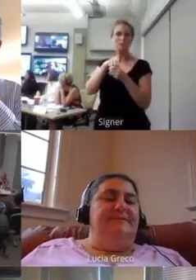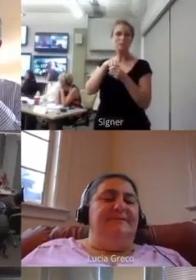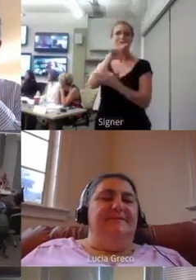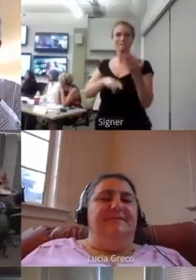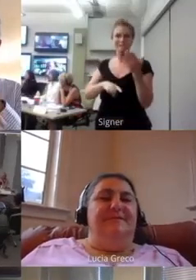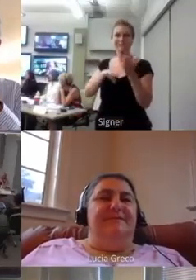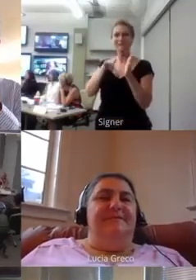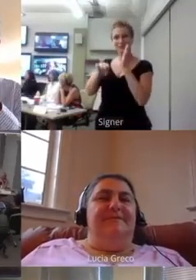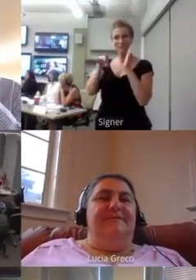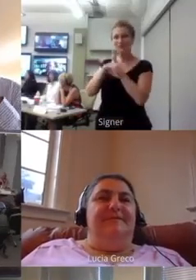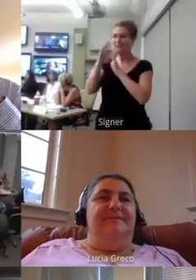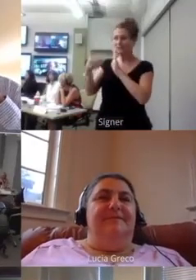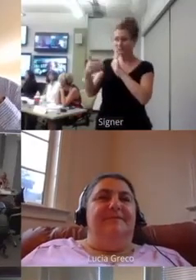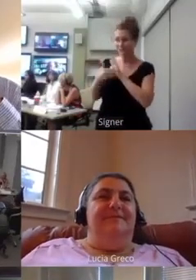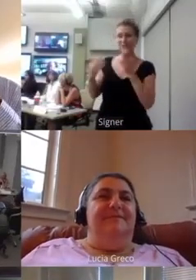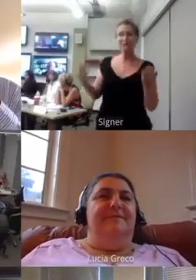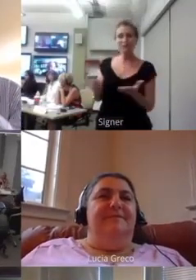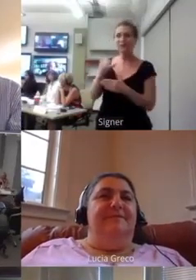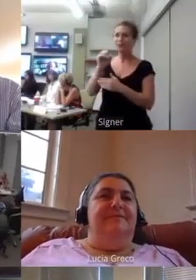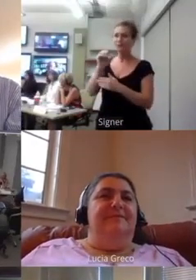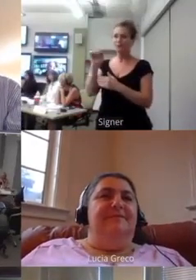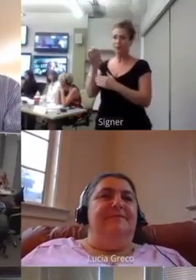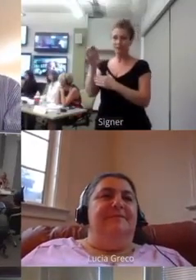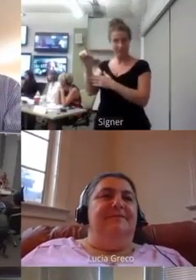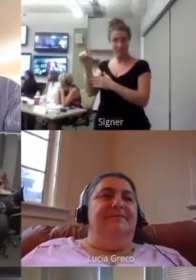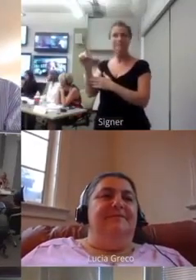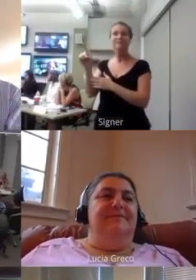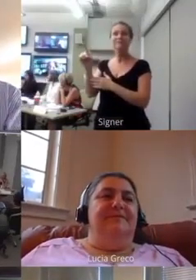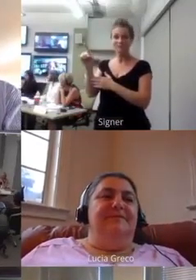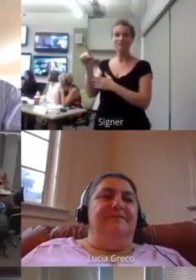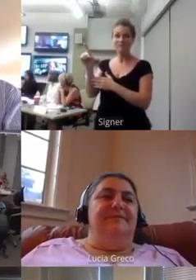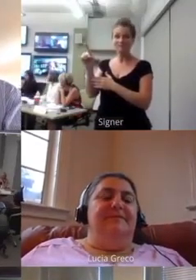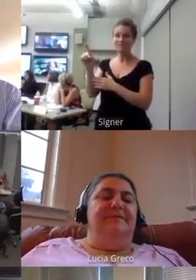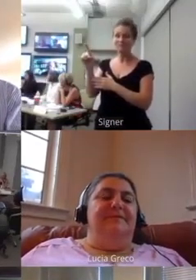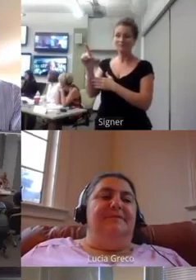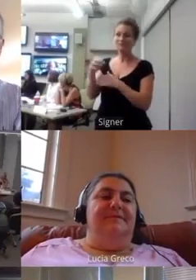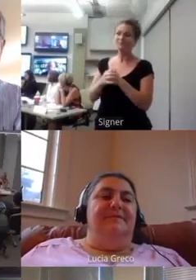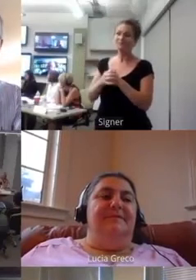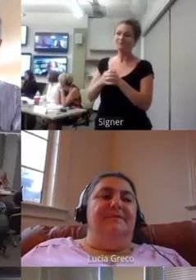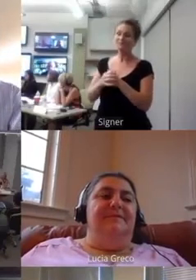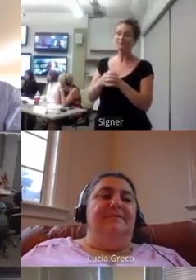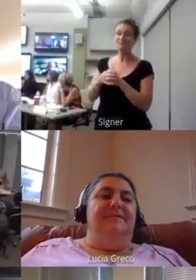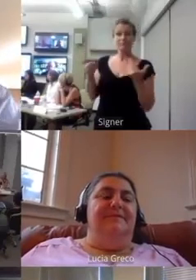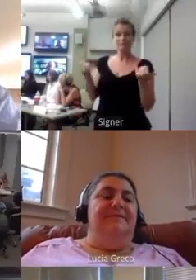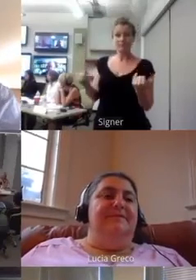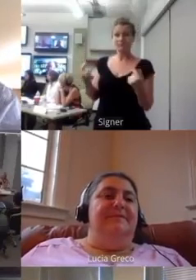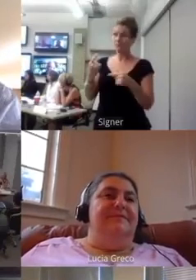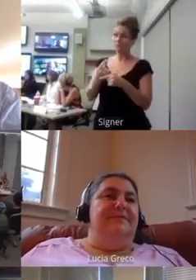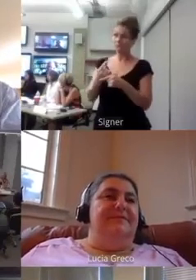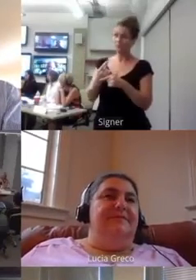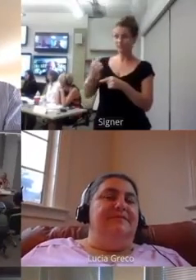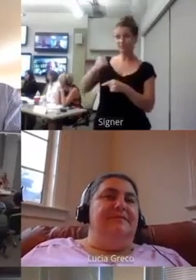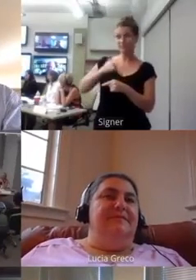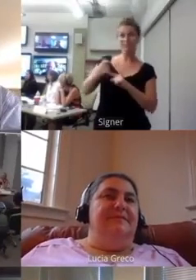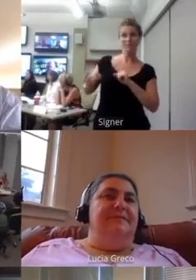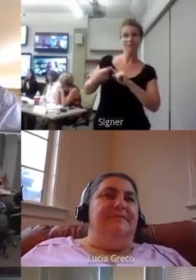at the Ontario College of Art and Design University. This is Canada's first